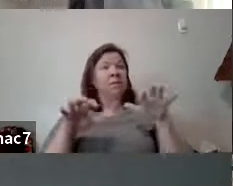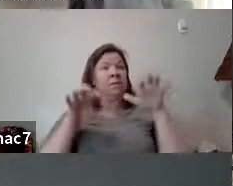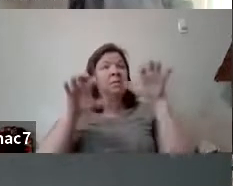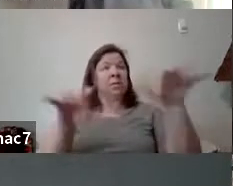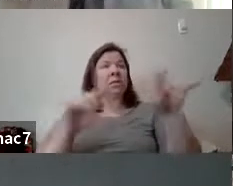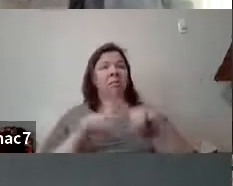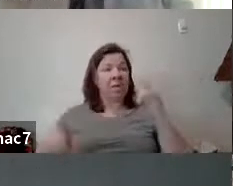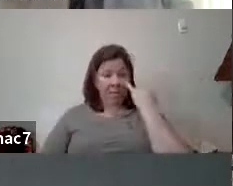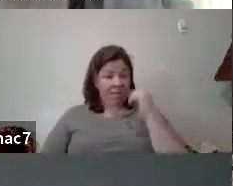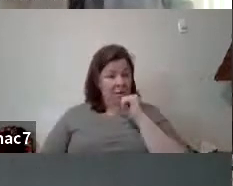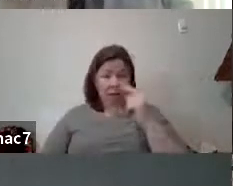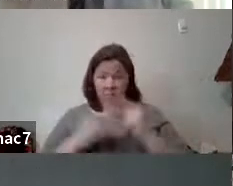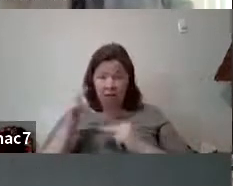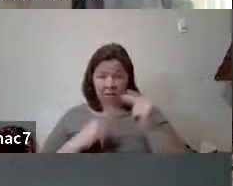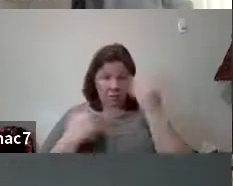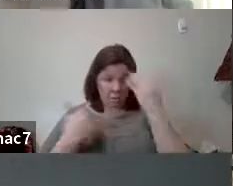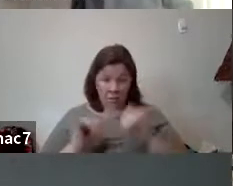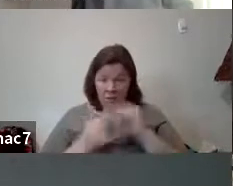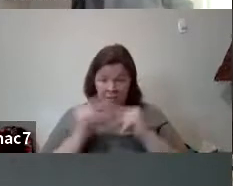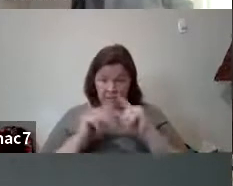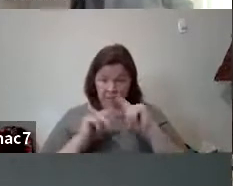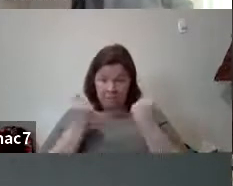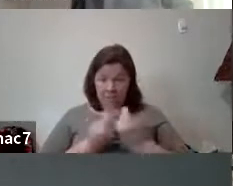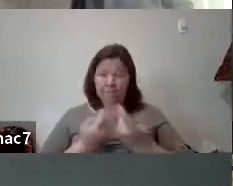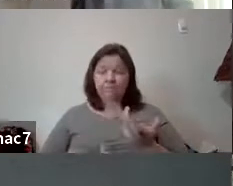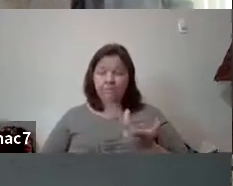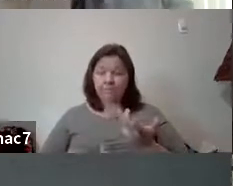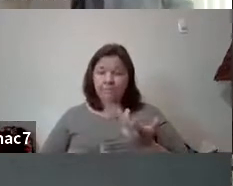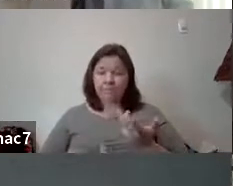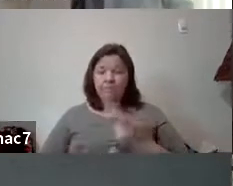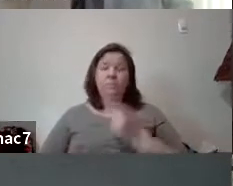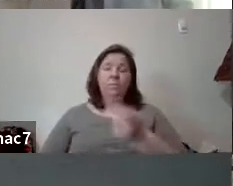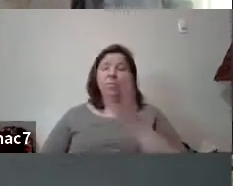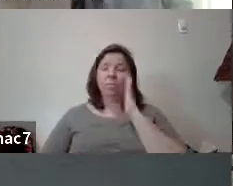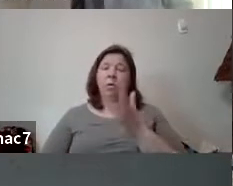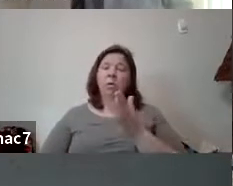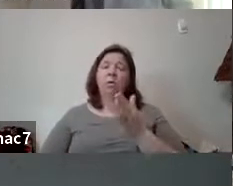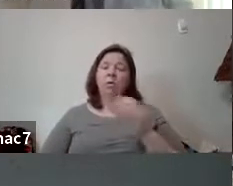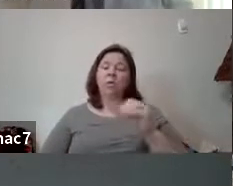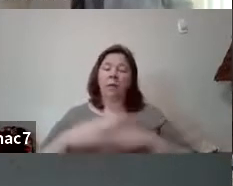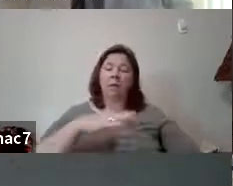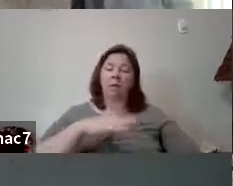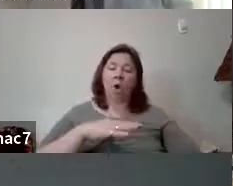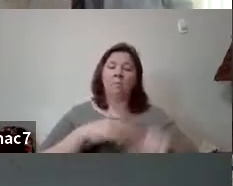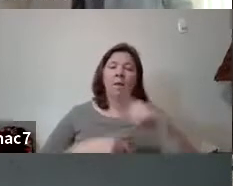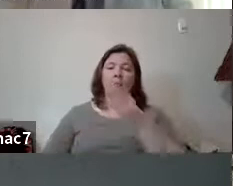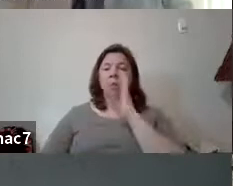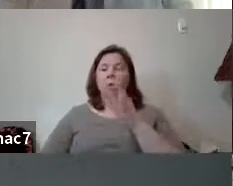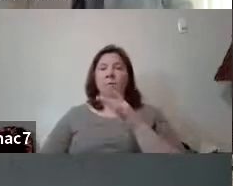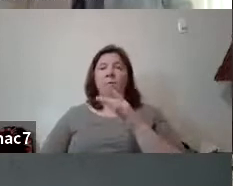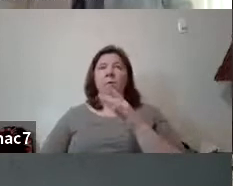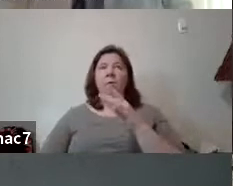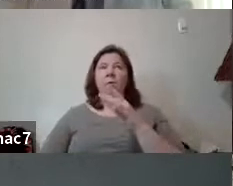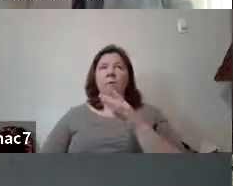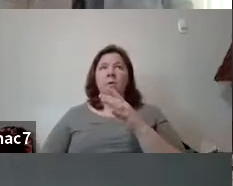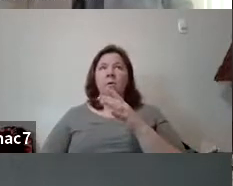a builder and you don't know how to build a team, unfortunately, you are going to be in the bottom, and you are going to be so put off